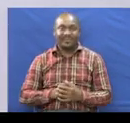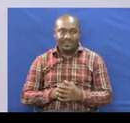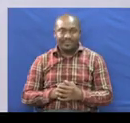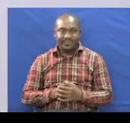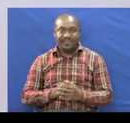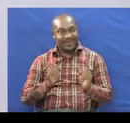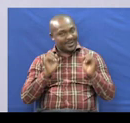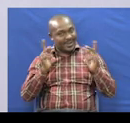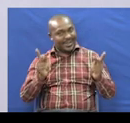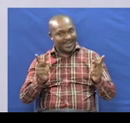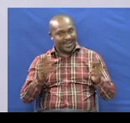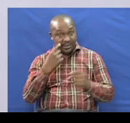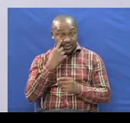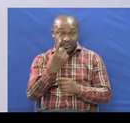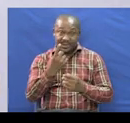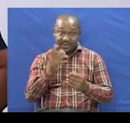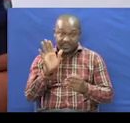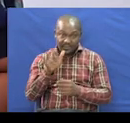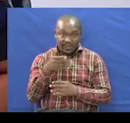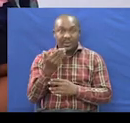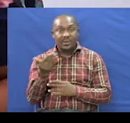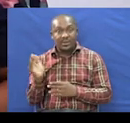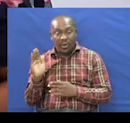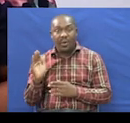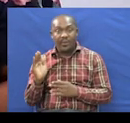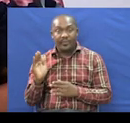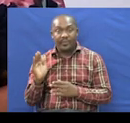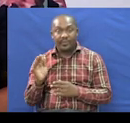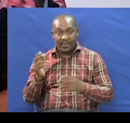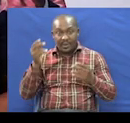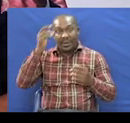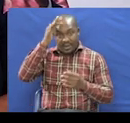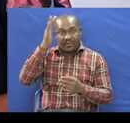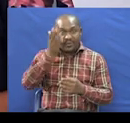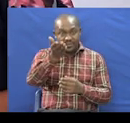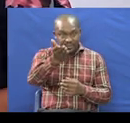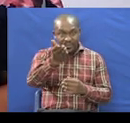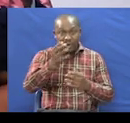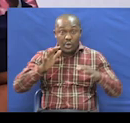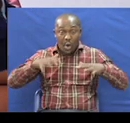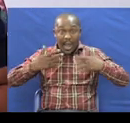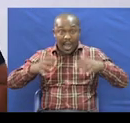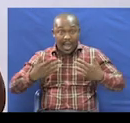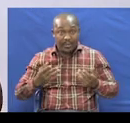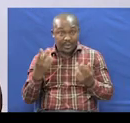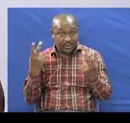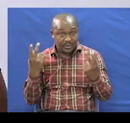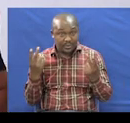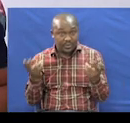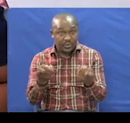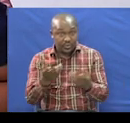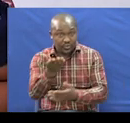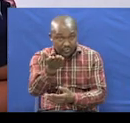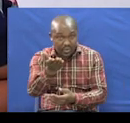Okay, I hope you have enjoyed the song, and I hope you are happy too. Isn't it? If you are not happy, then I